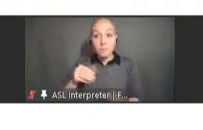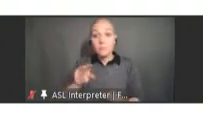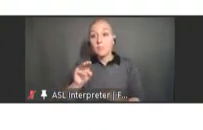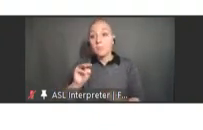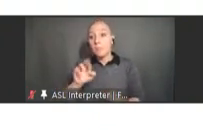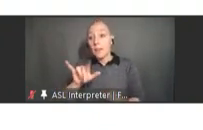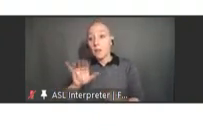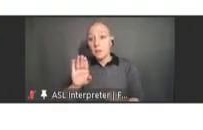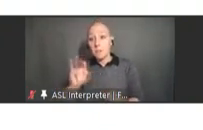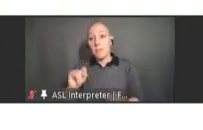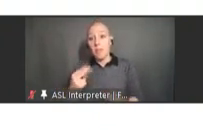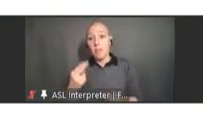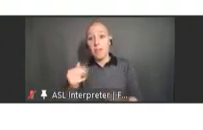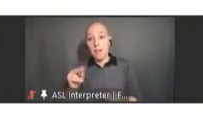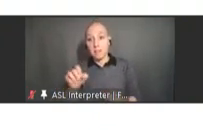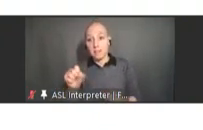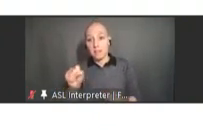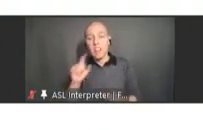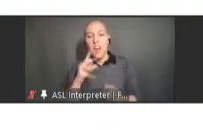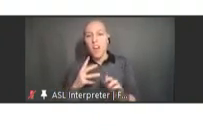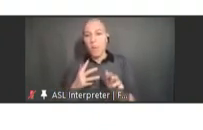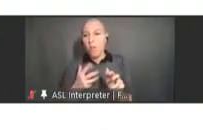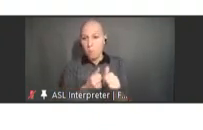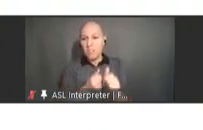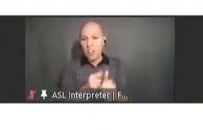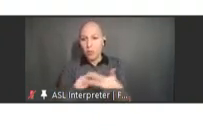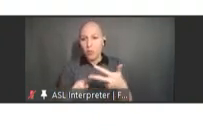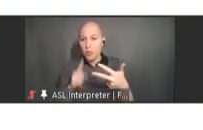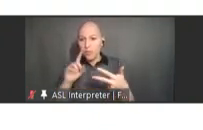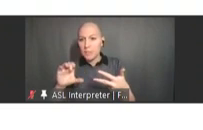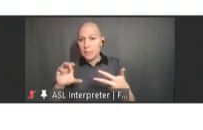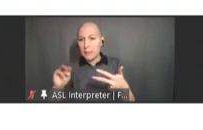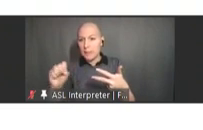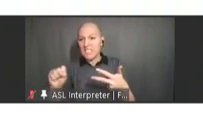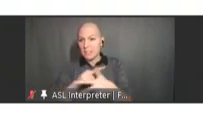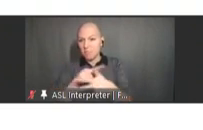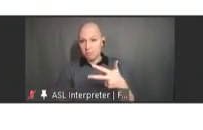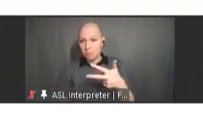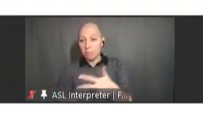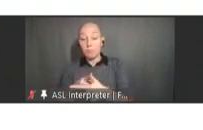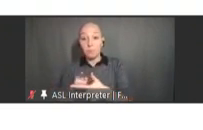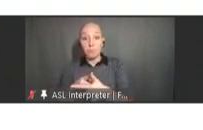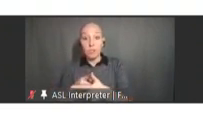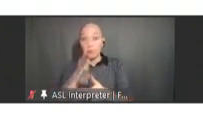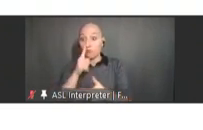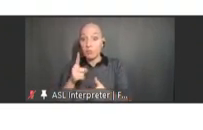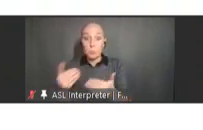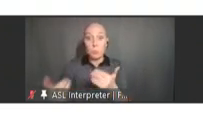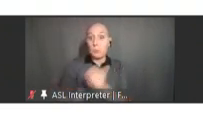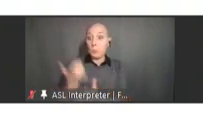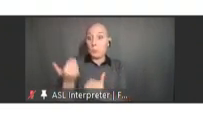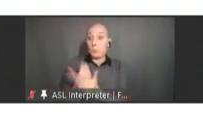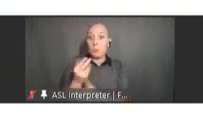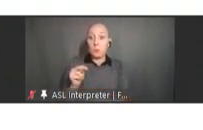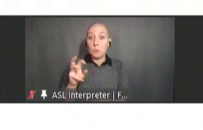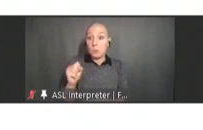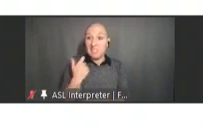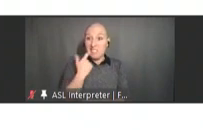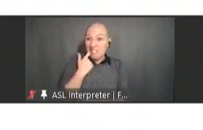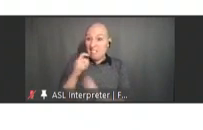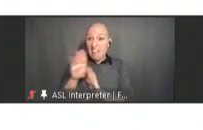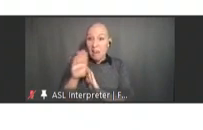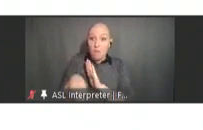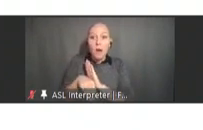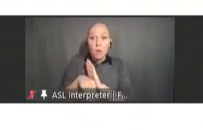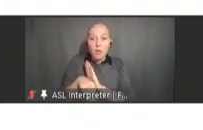three updates from CMS. The first is really breaking news because we just in the last half hour updated